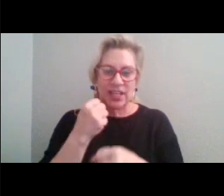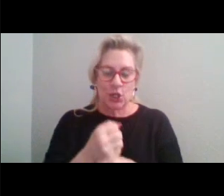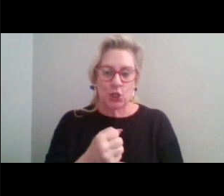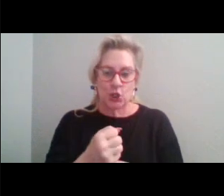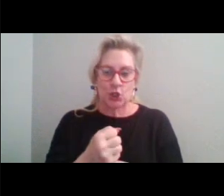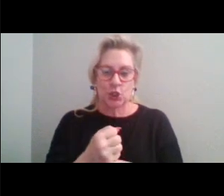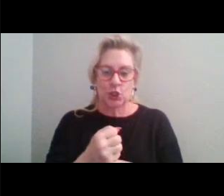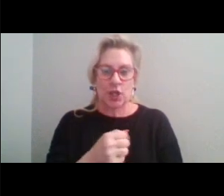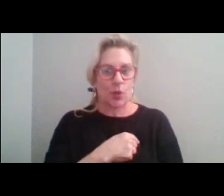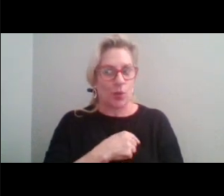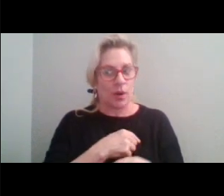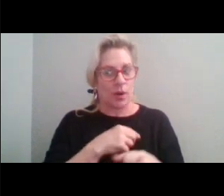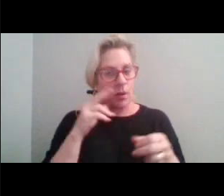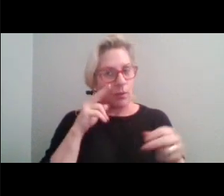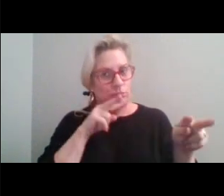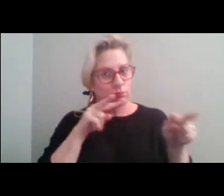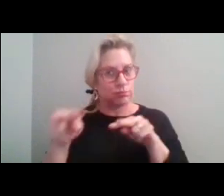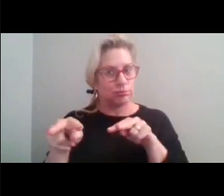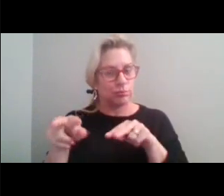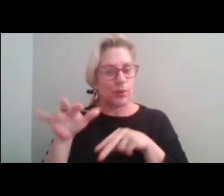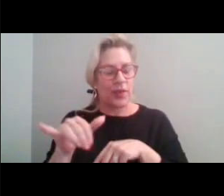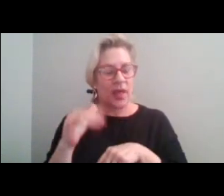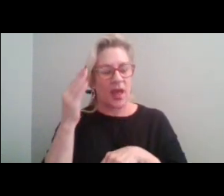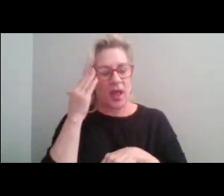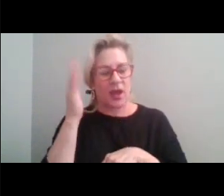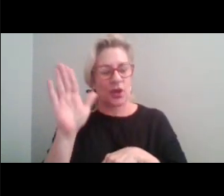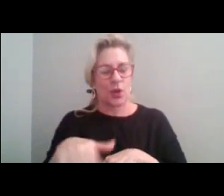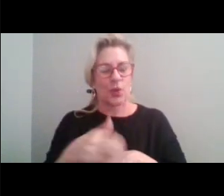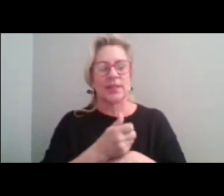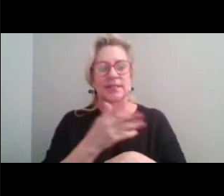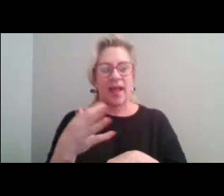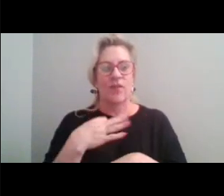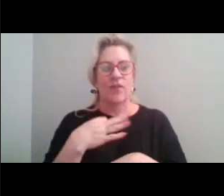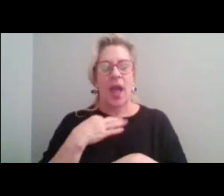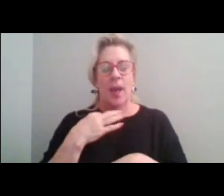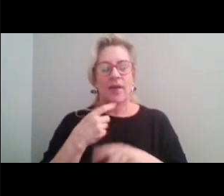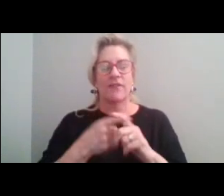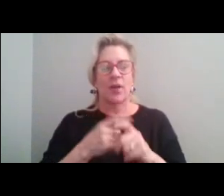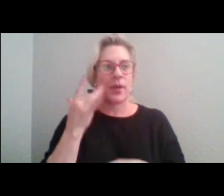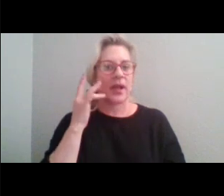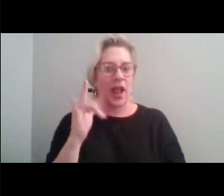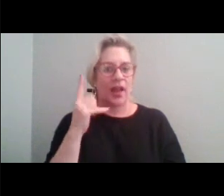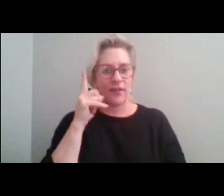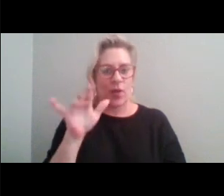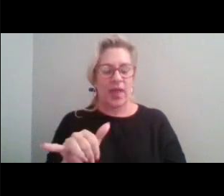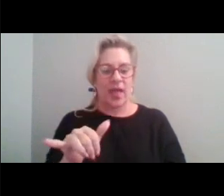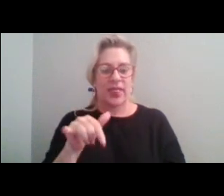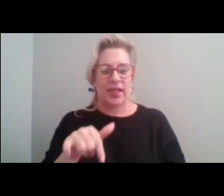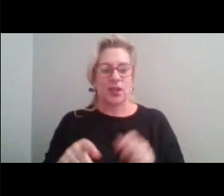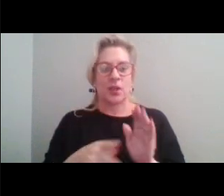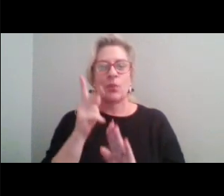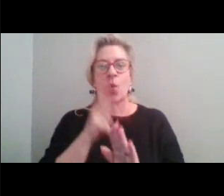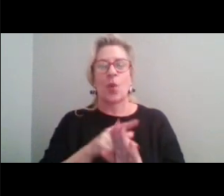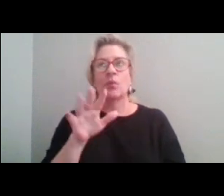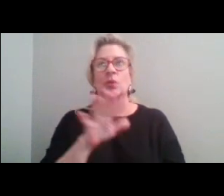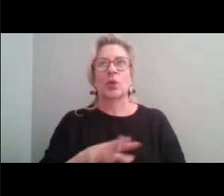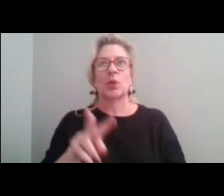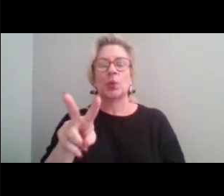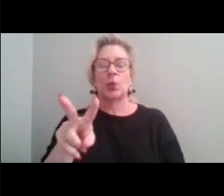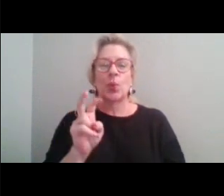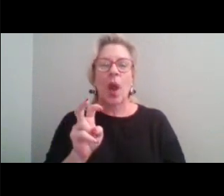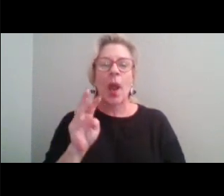a lot of attention to. I know there were several applications from California. This program is roughly $200